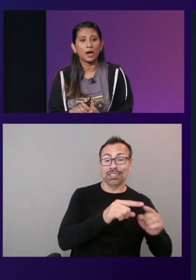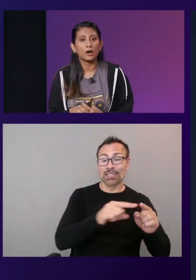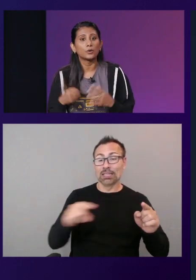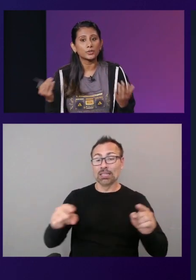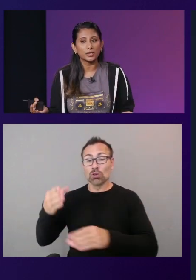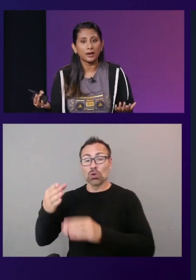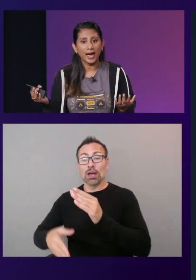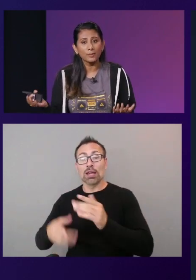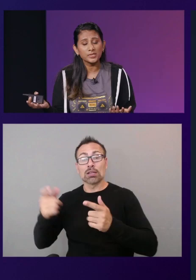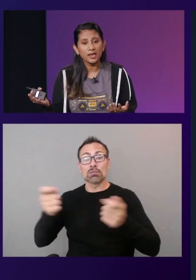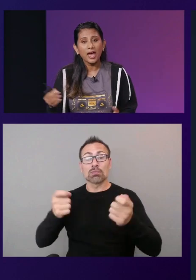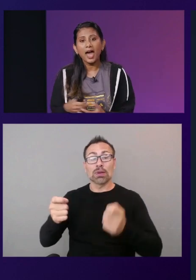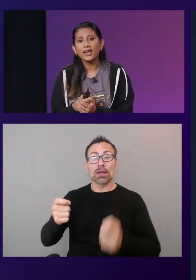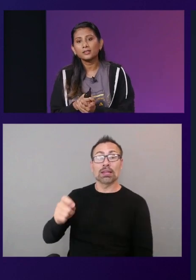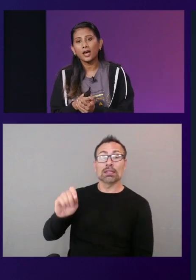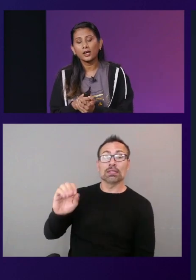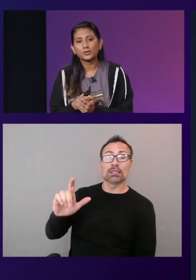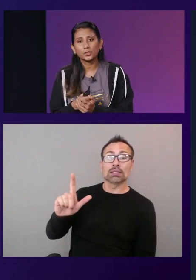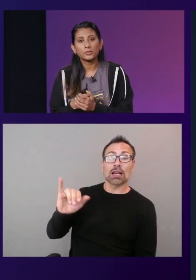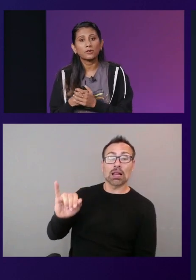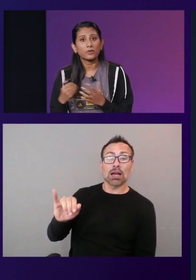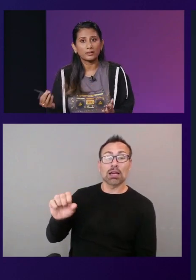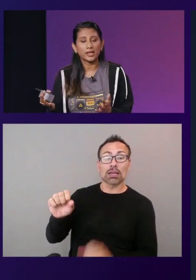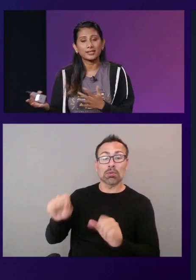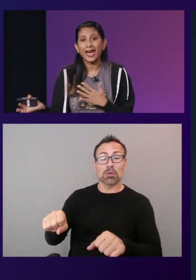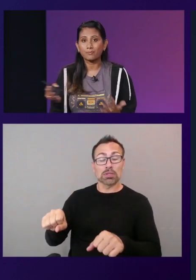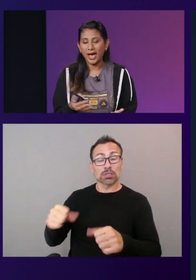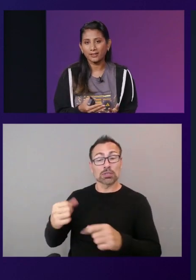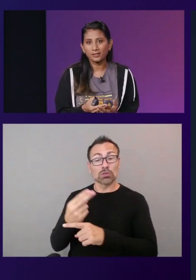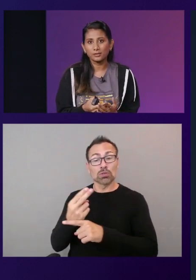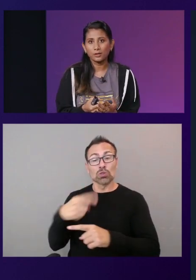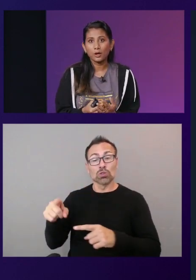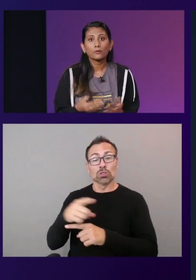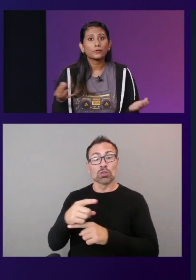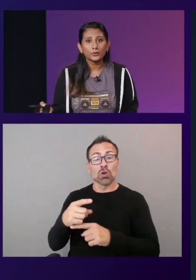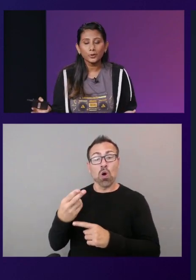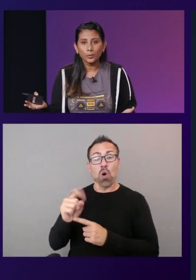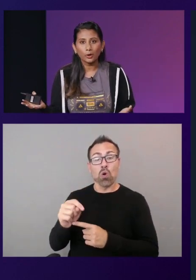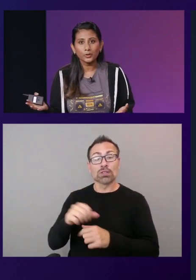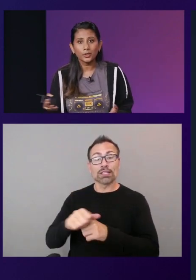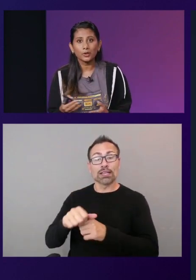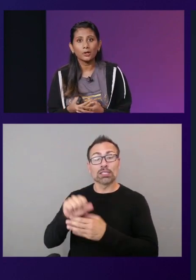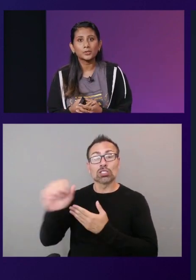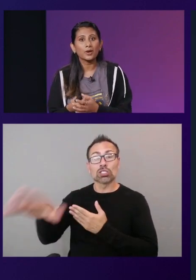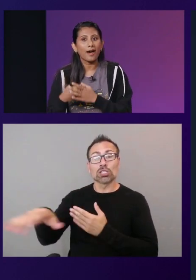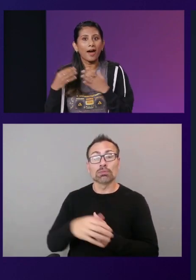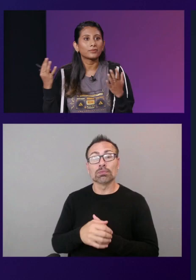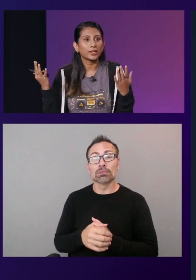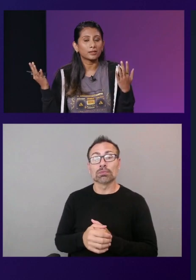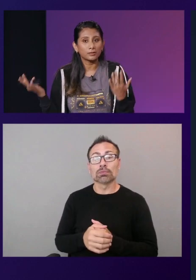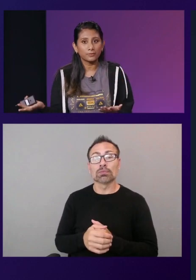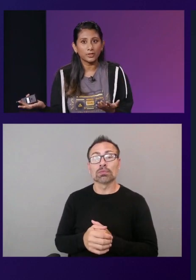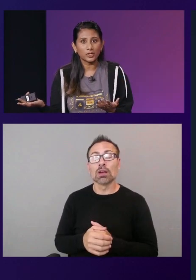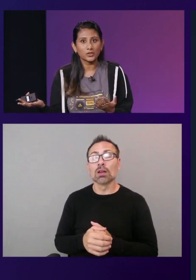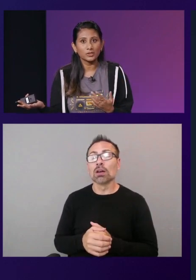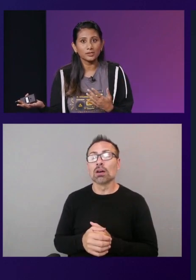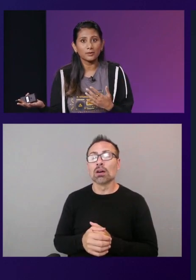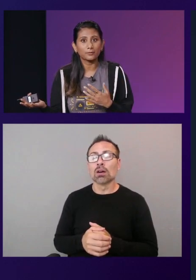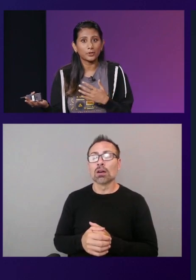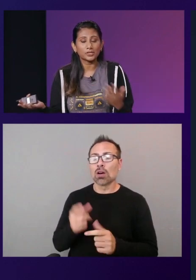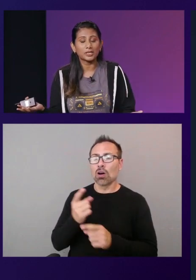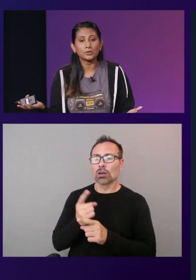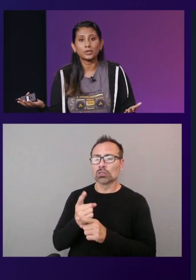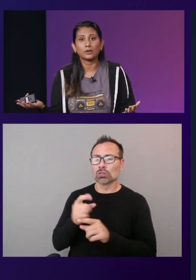to host their apps and ship their front-end and back-end. Furthermore, you can also have like